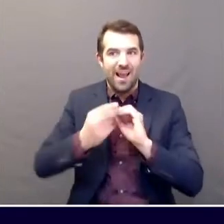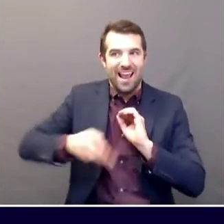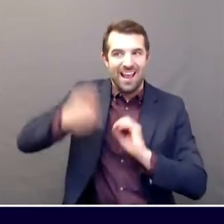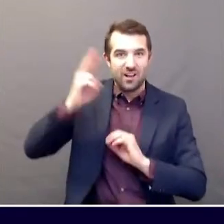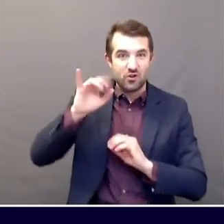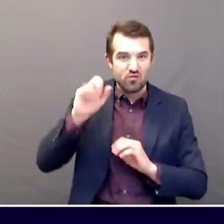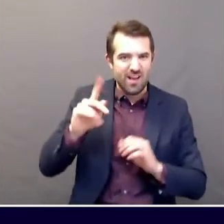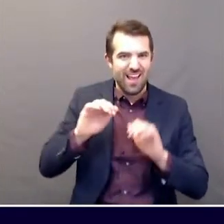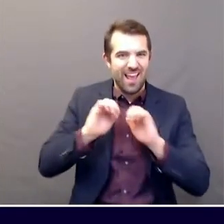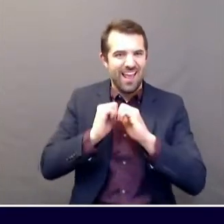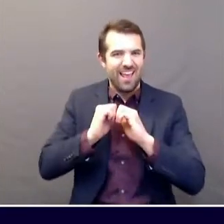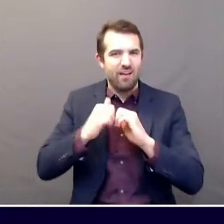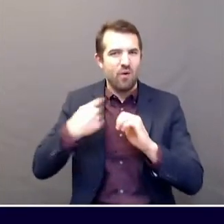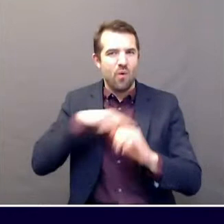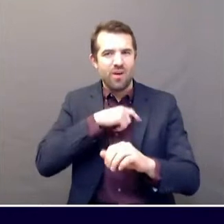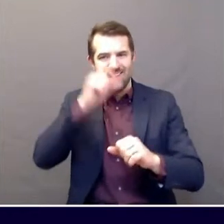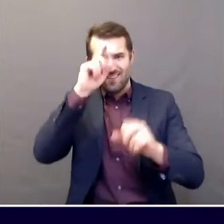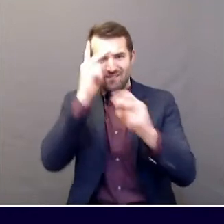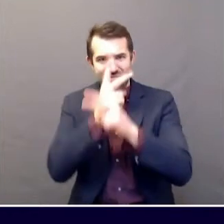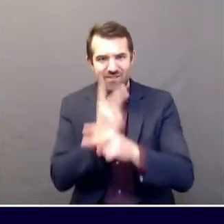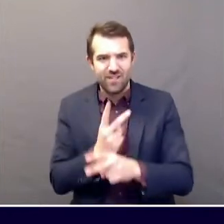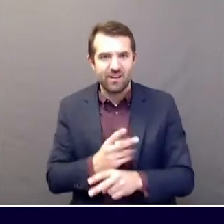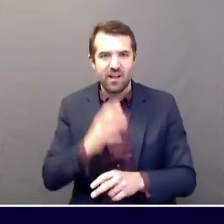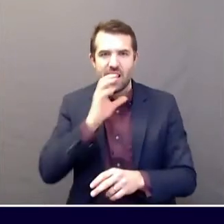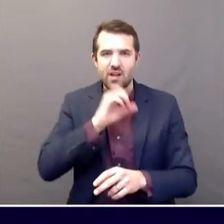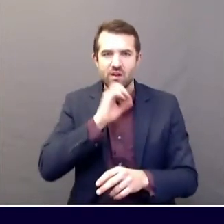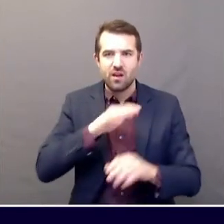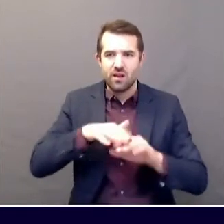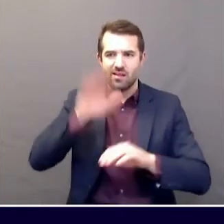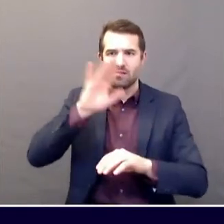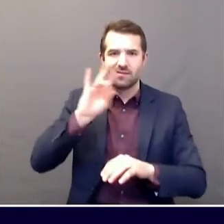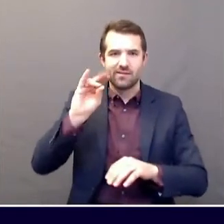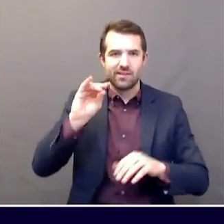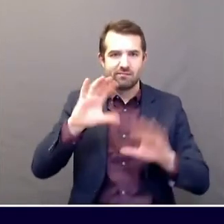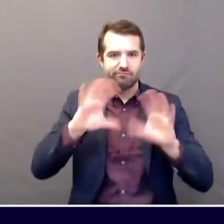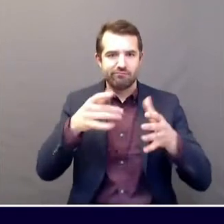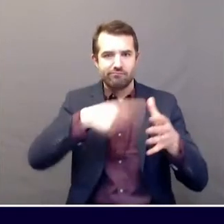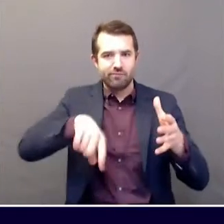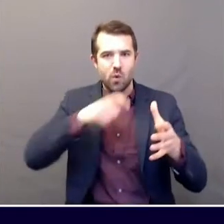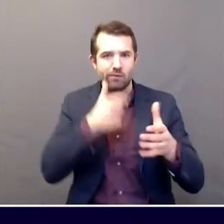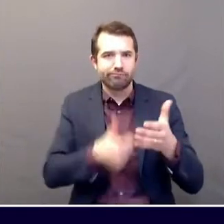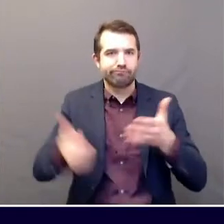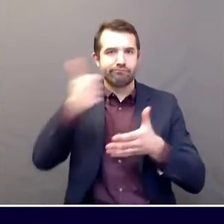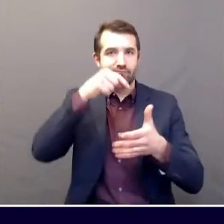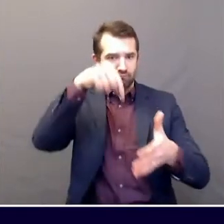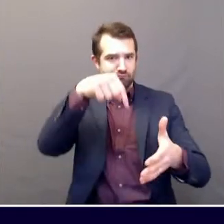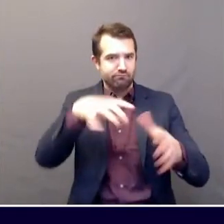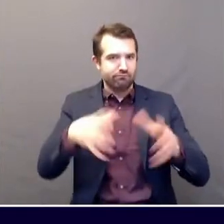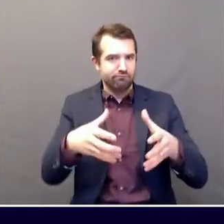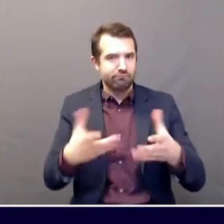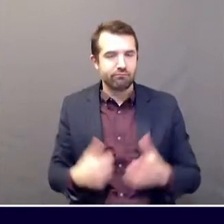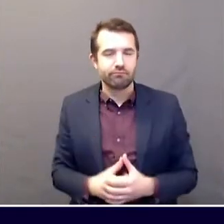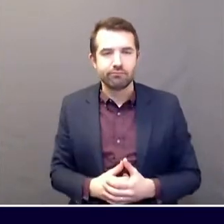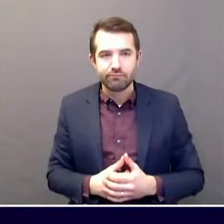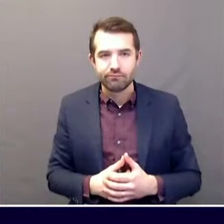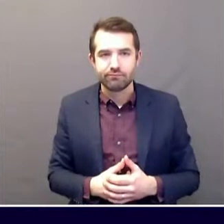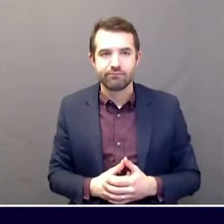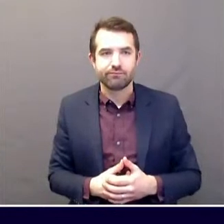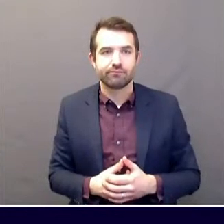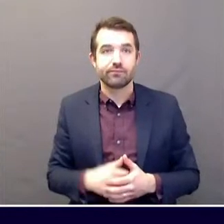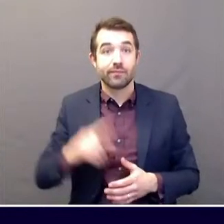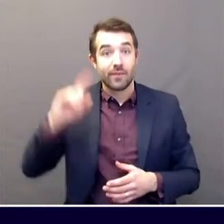Well, sure, Governor, please. Yeah, we're not skipping anybody. Everybody will be eligible